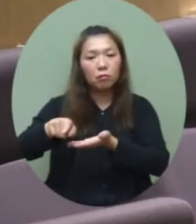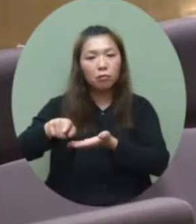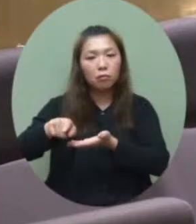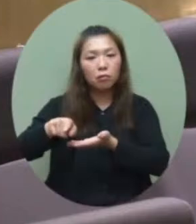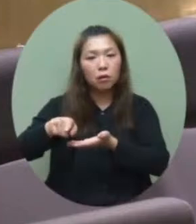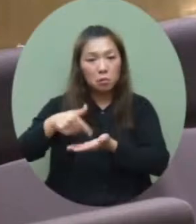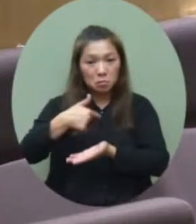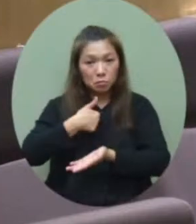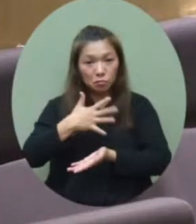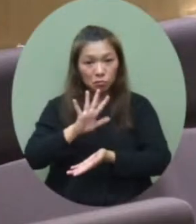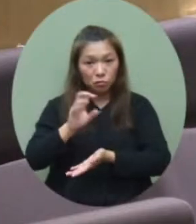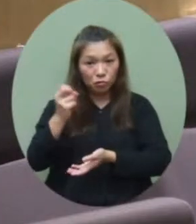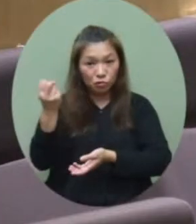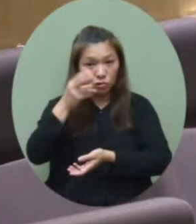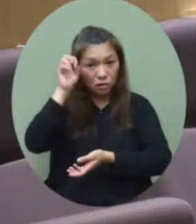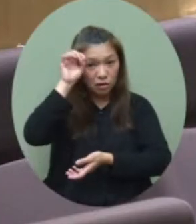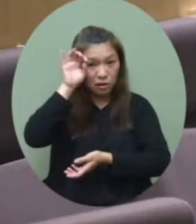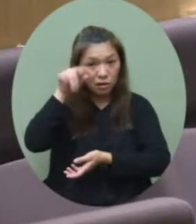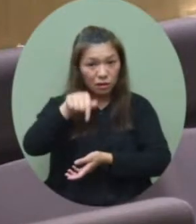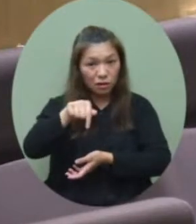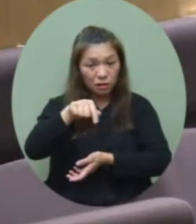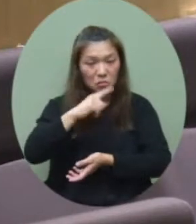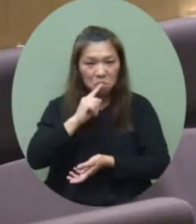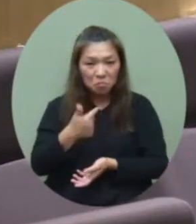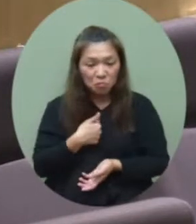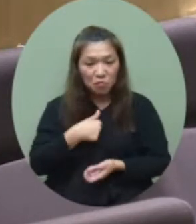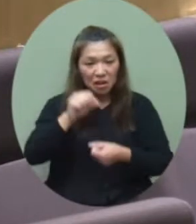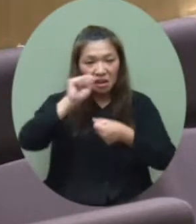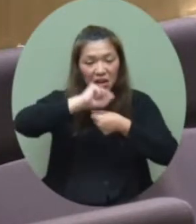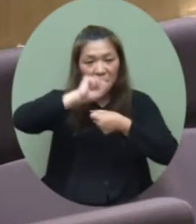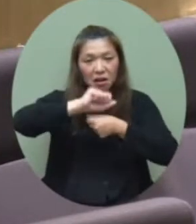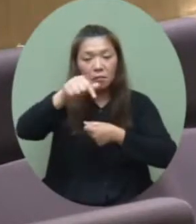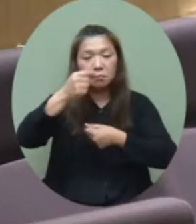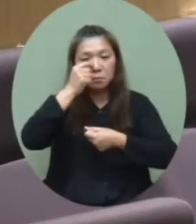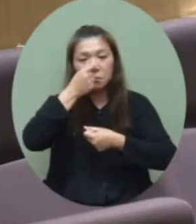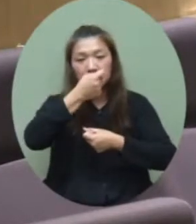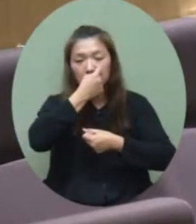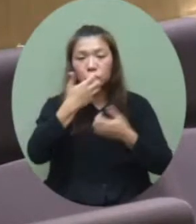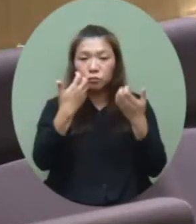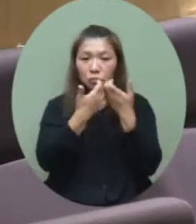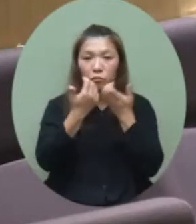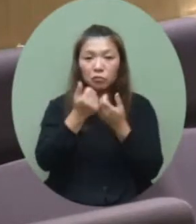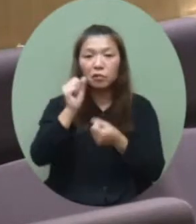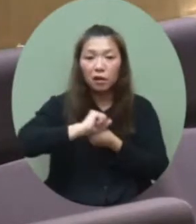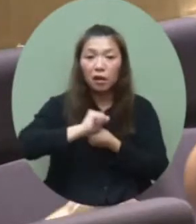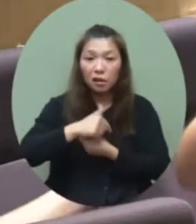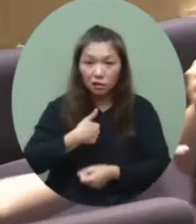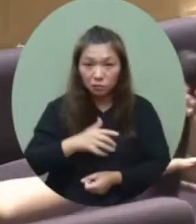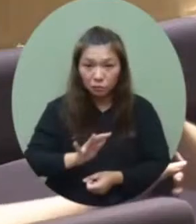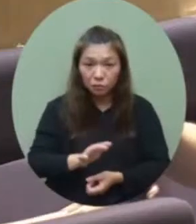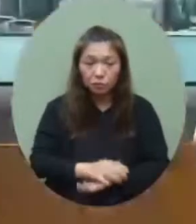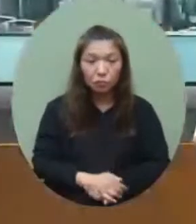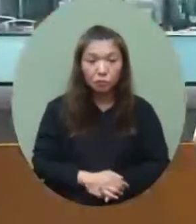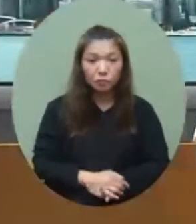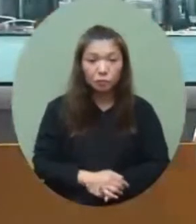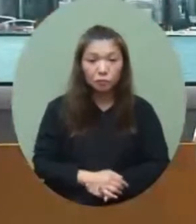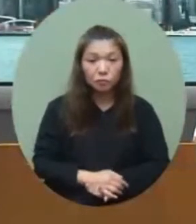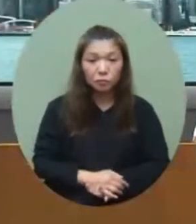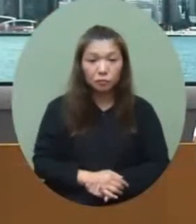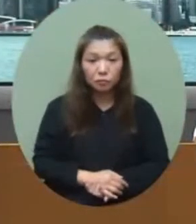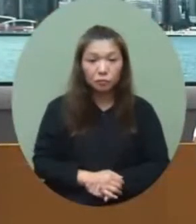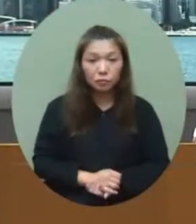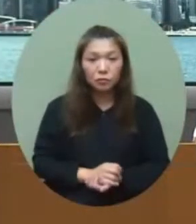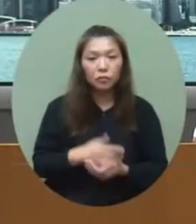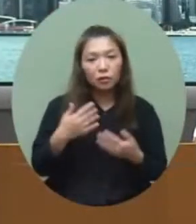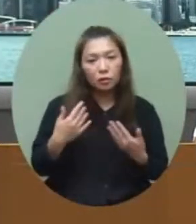also of huge concern. Would you suggest increasing the frequency of